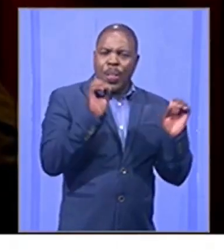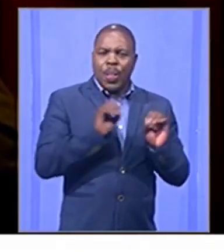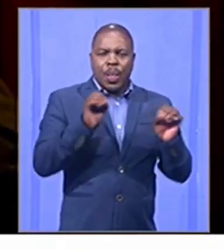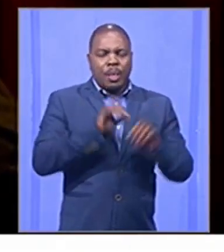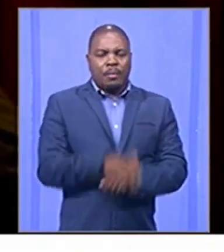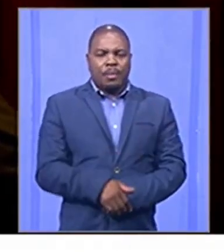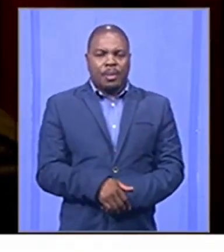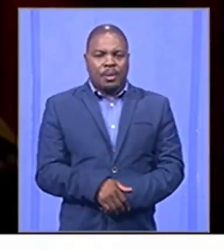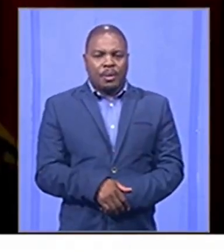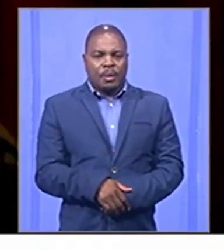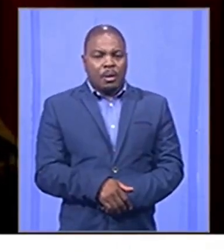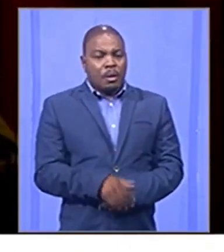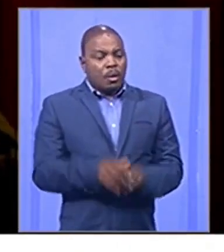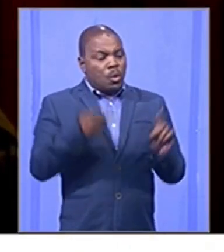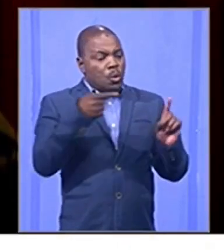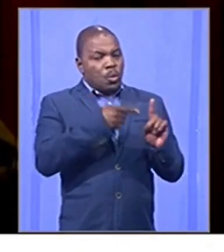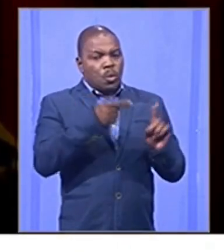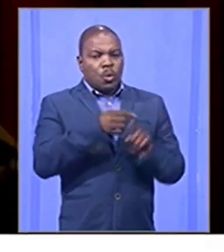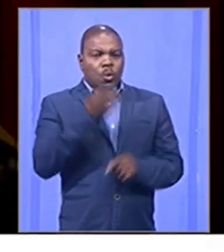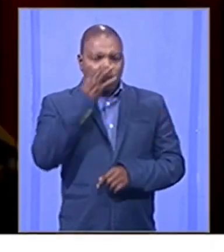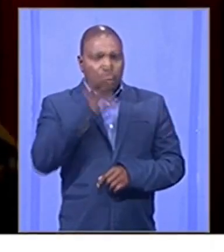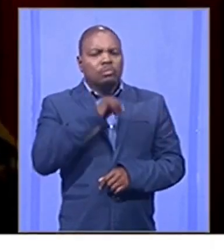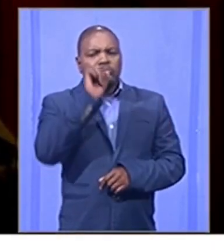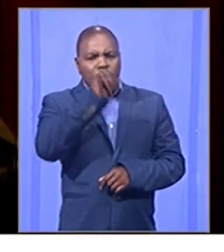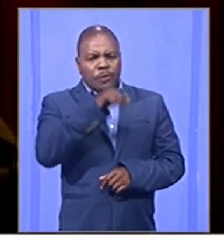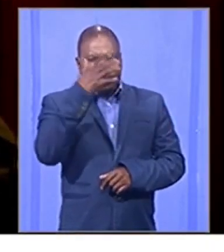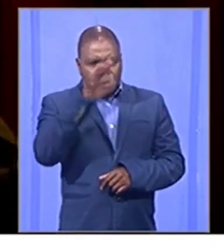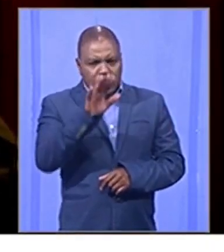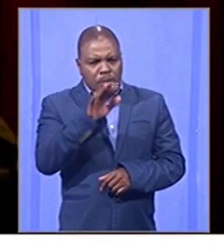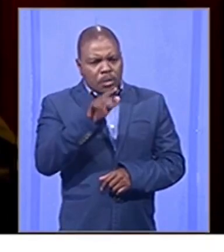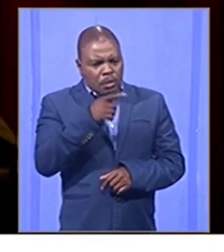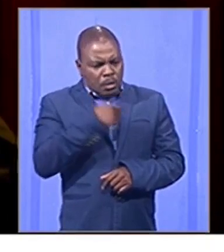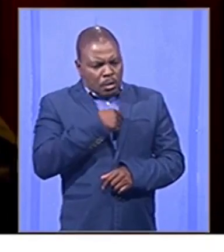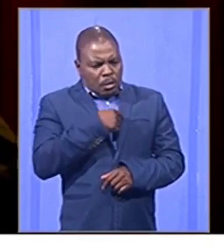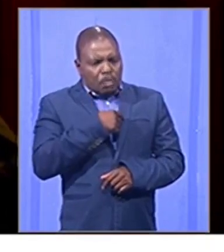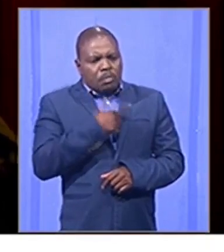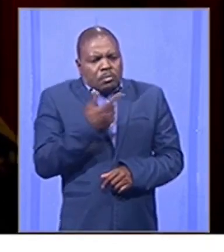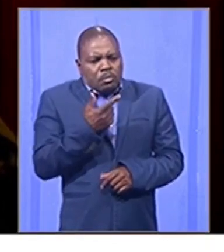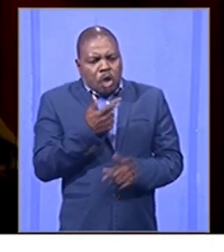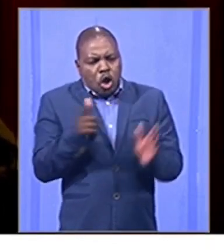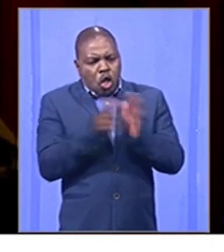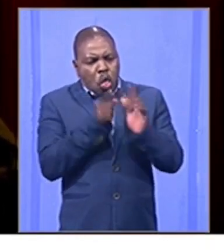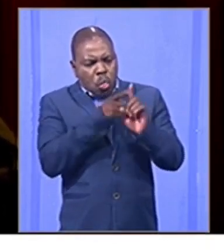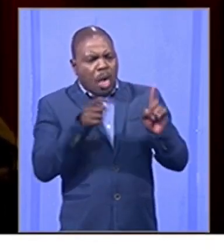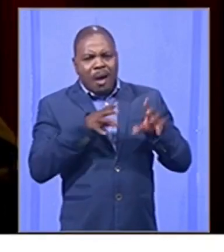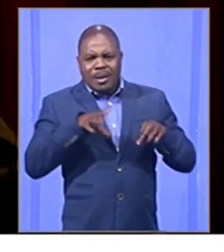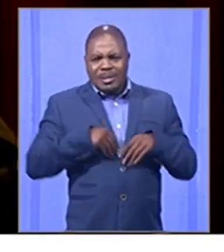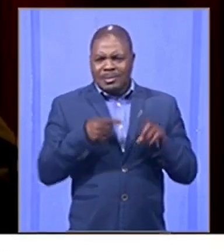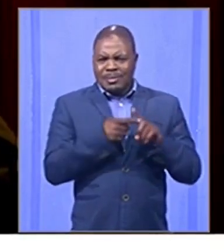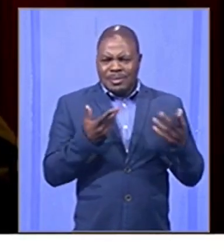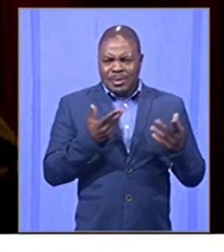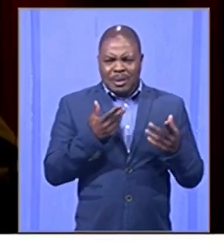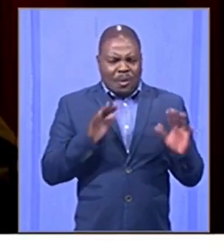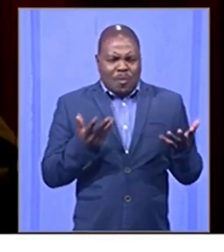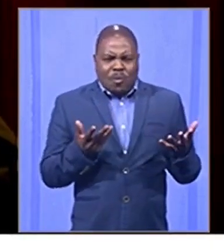applicant is said to have consented to an illegality? On what basis?